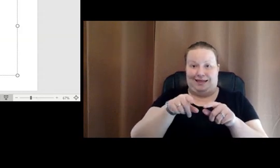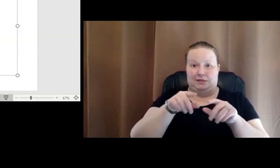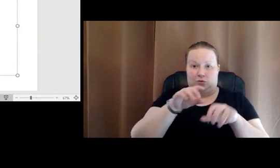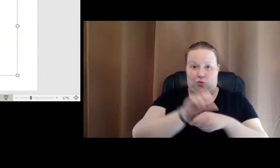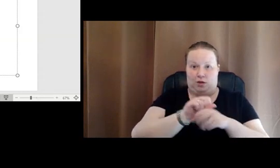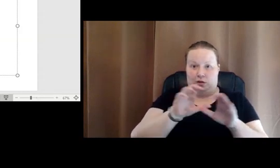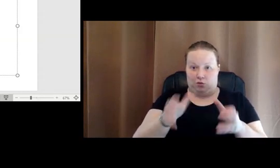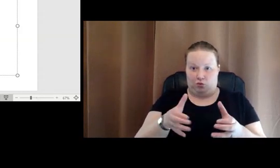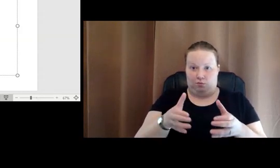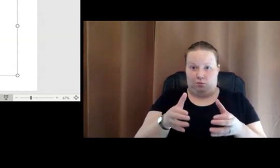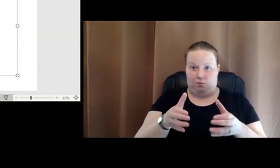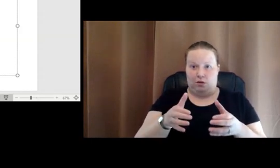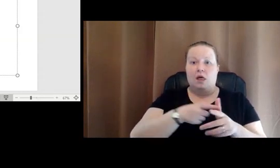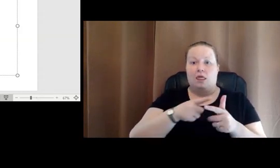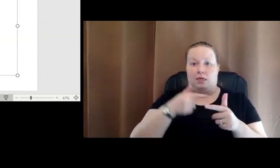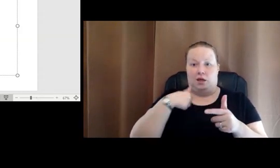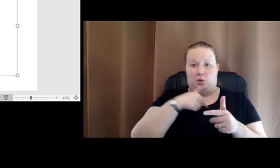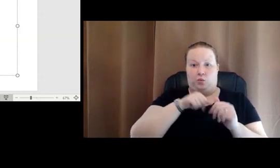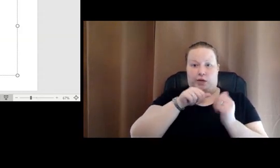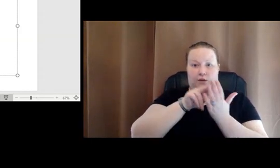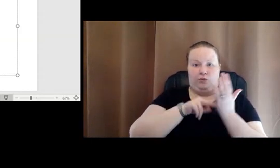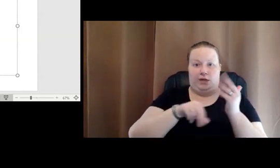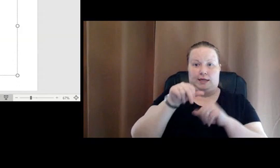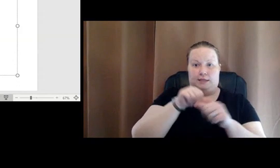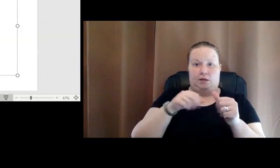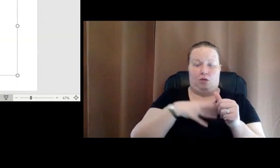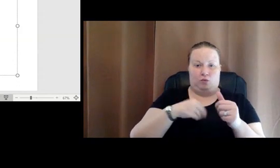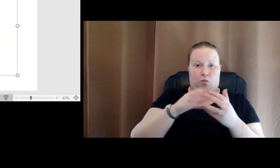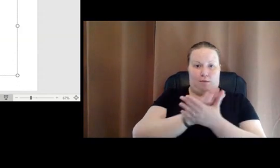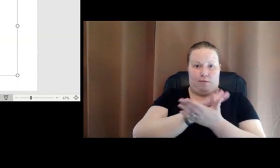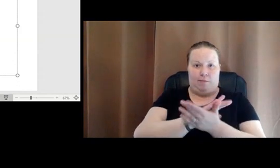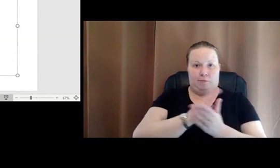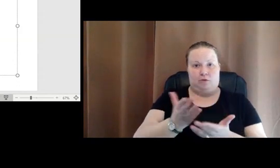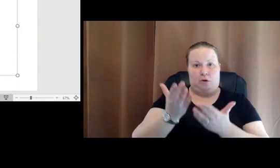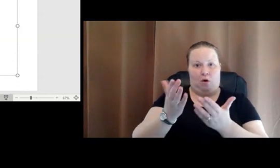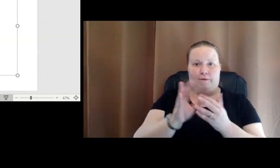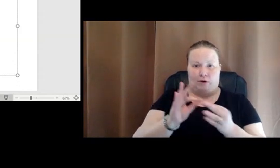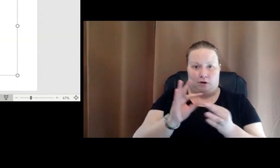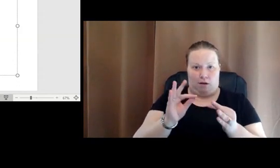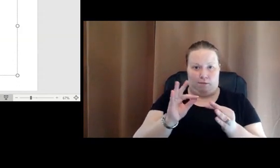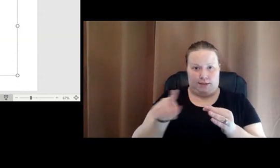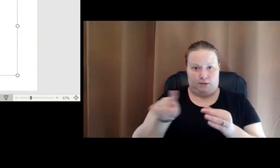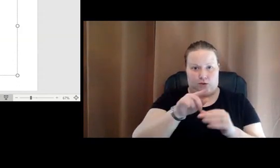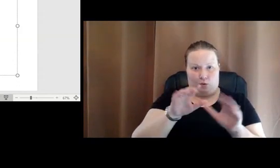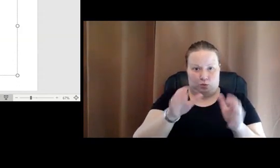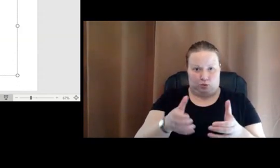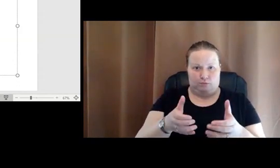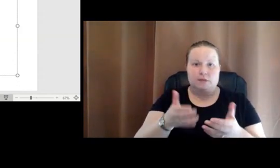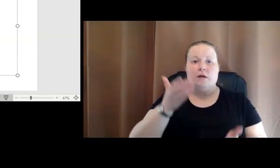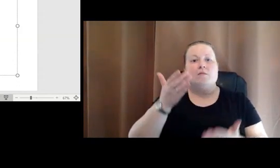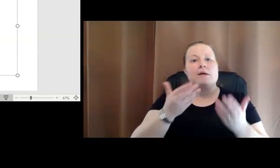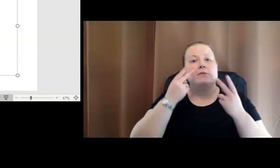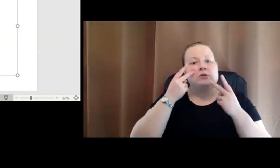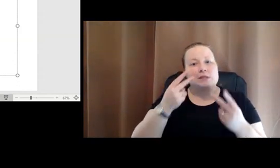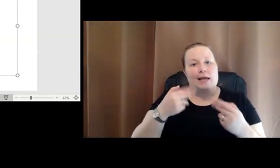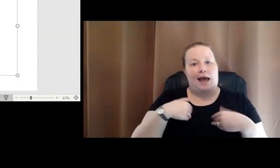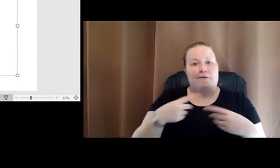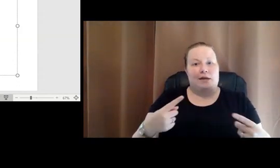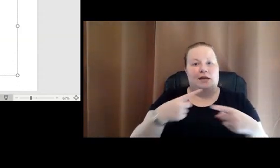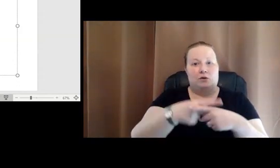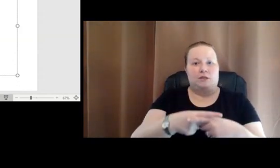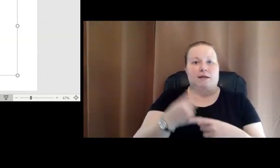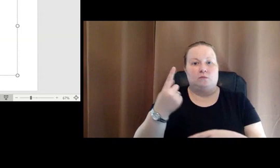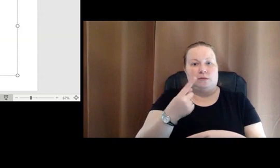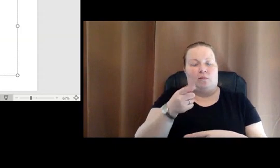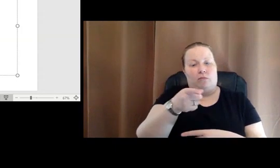here so that we can read each other's white papers and offer comments to those groups. You might see that there's an intersection with something that you're